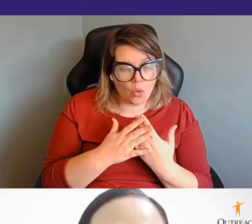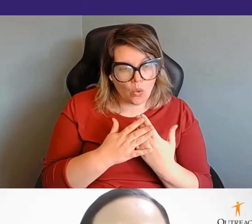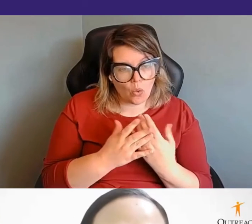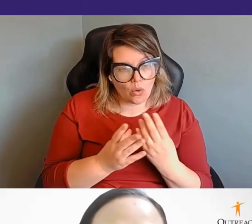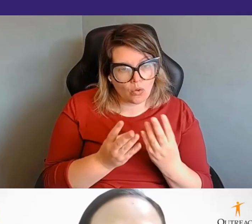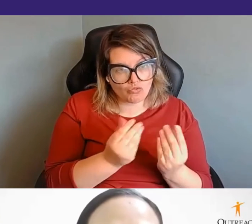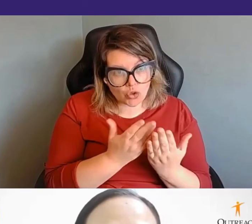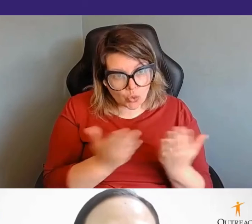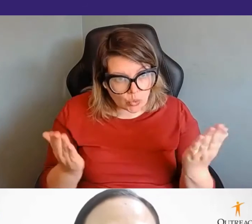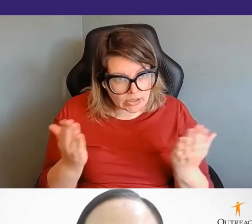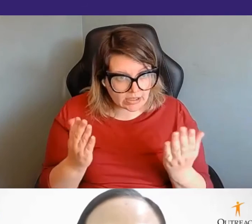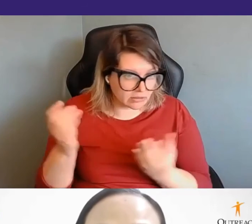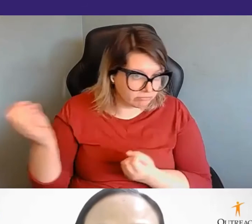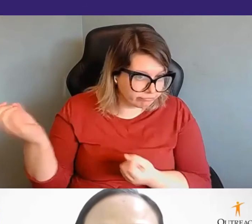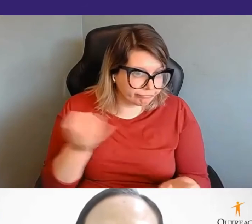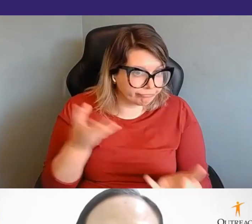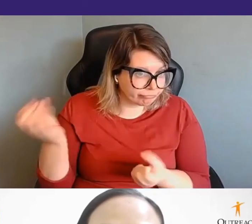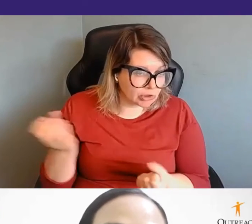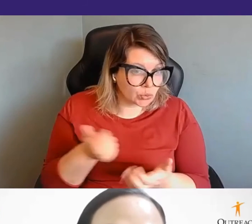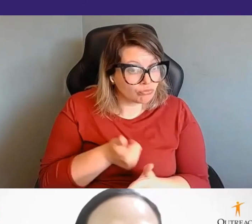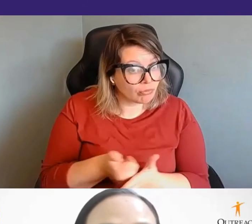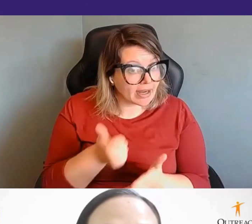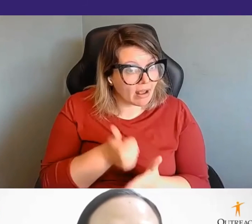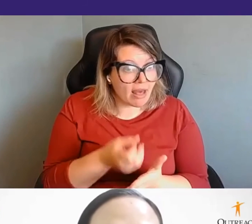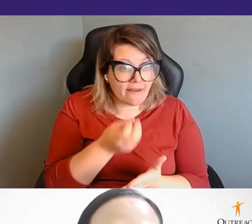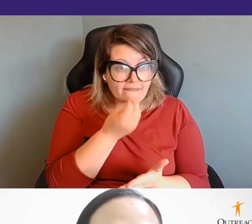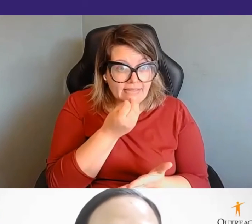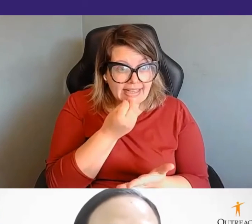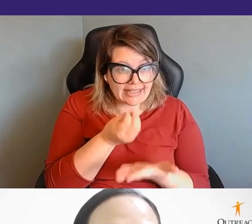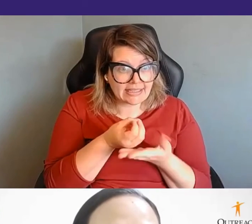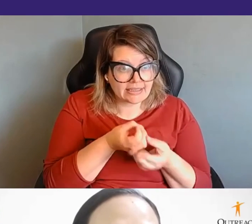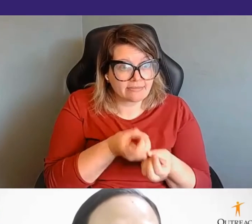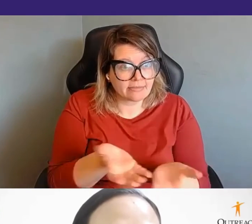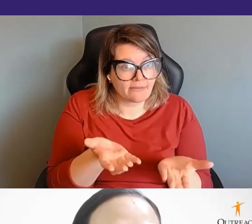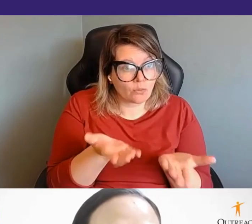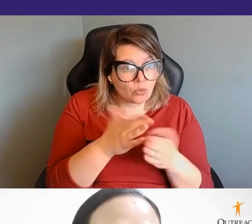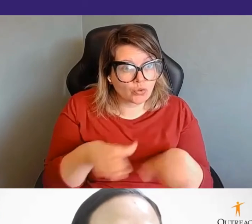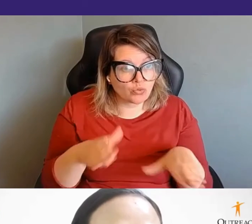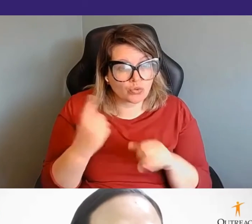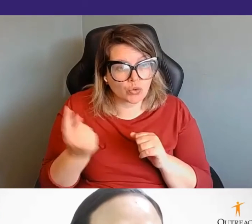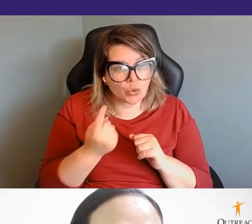feed, regularly those children who have